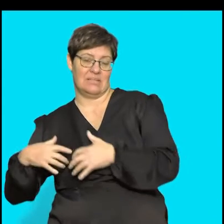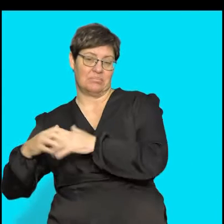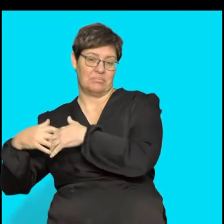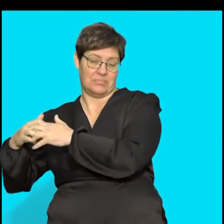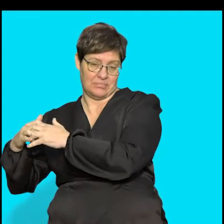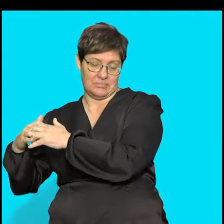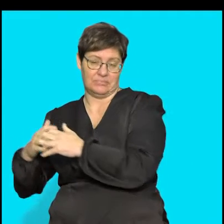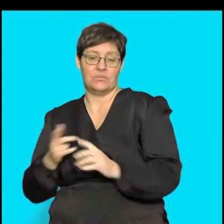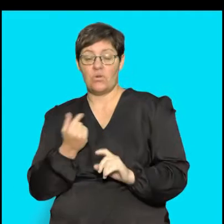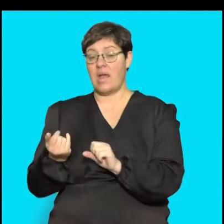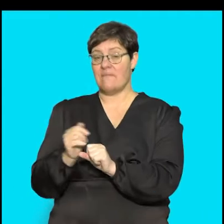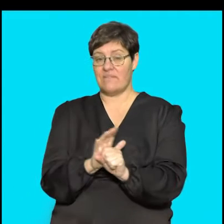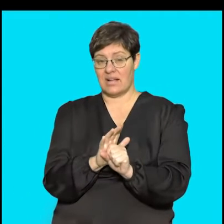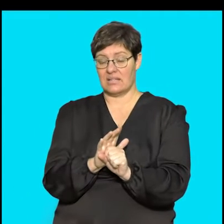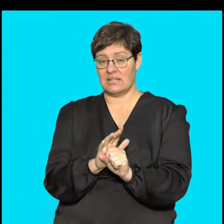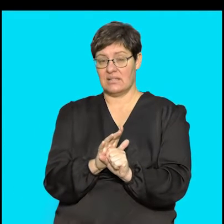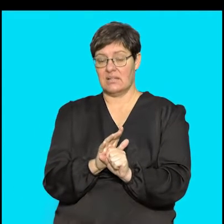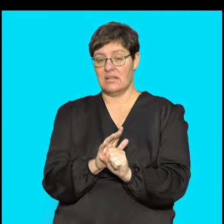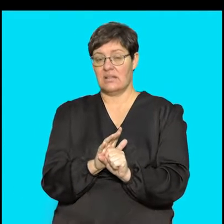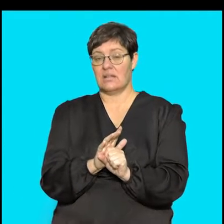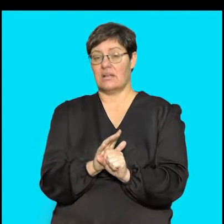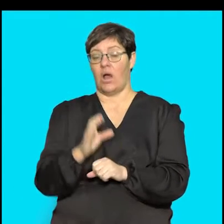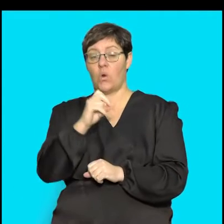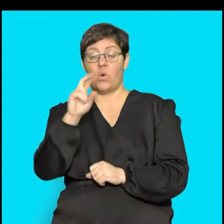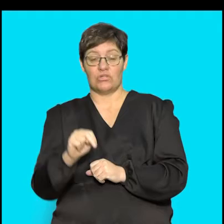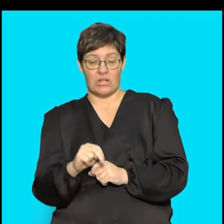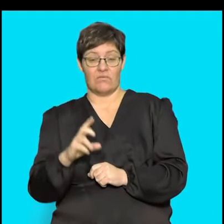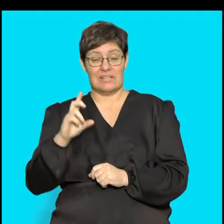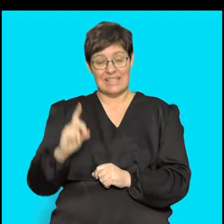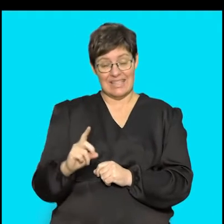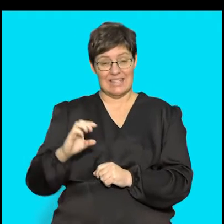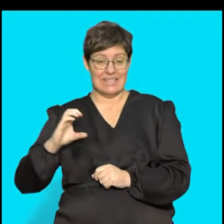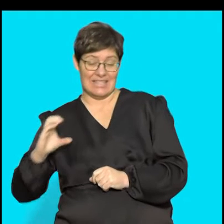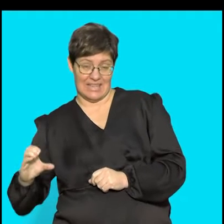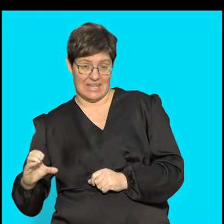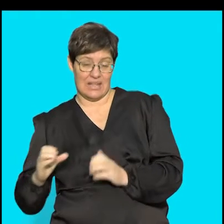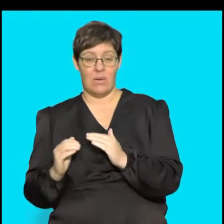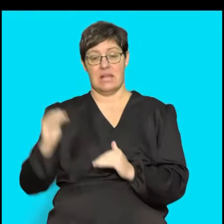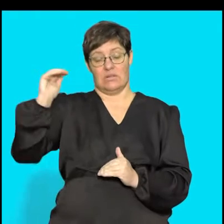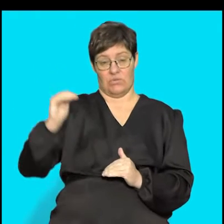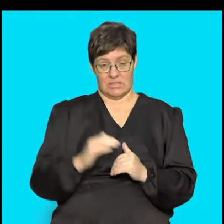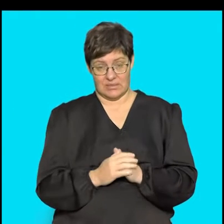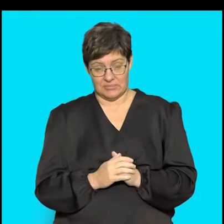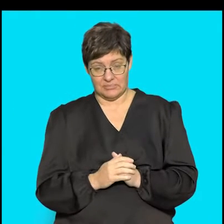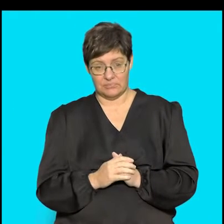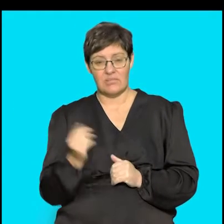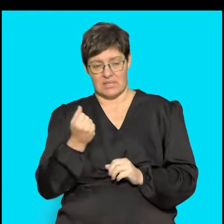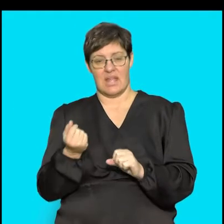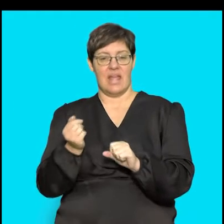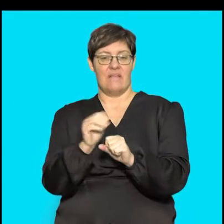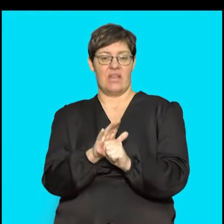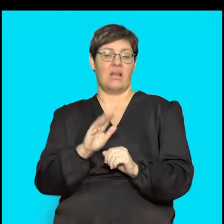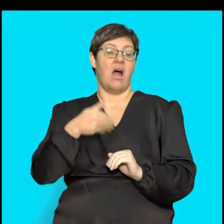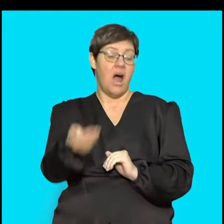D, so the effect will be that the concentration of D and C will increase. This is the